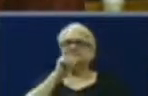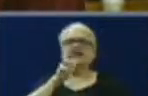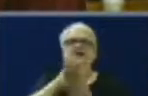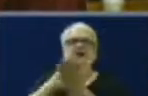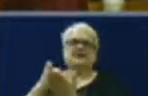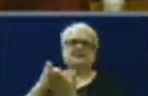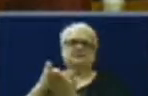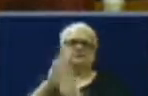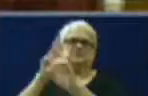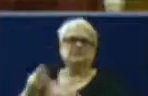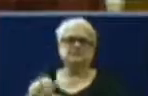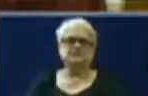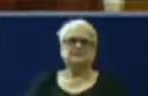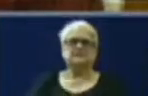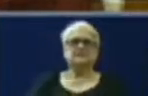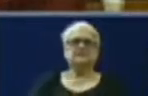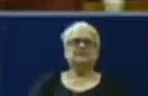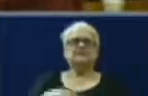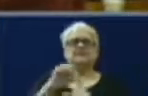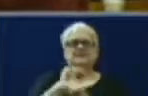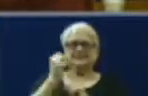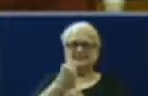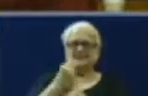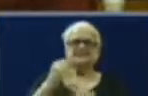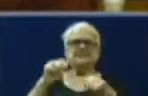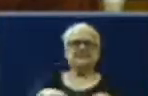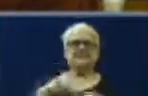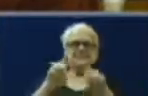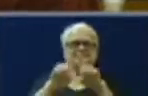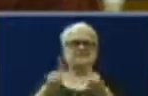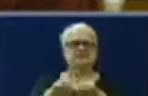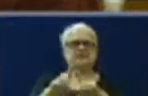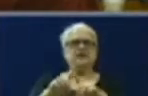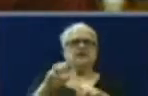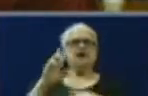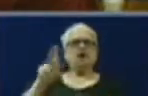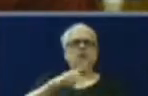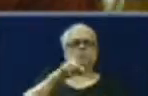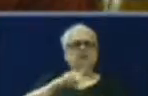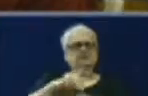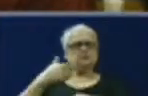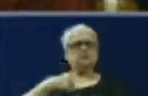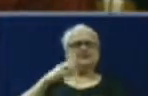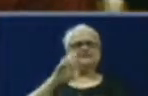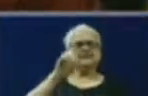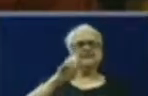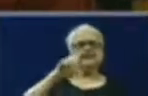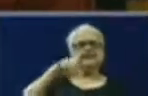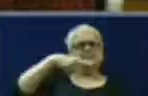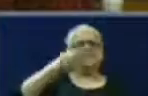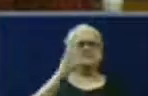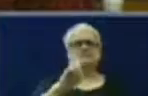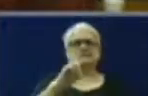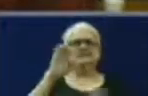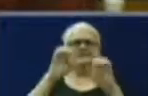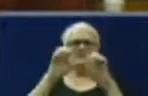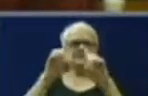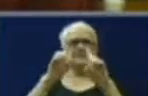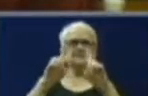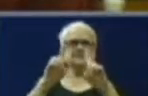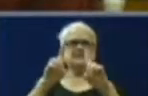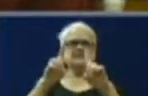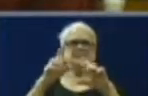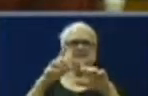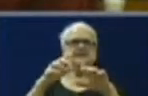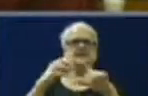sad. Conditions within your district are so absurd that a principal holding a doctorate of education quibbled over the semantics of synonyms with a